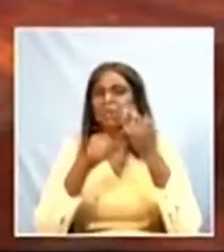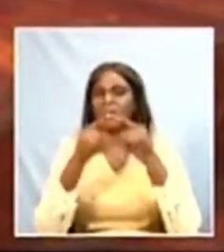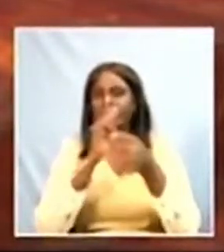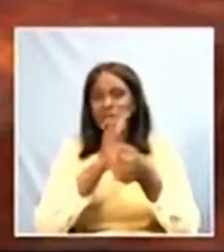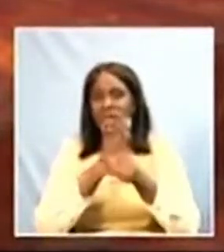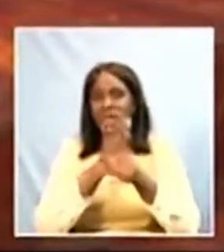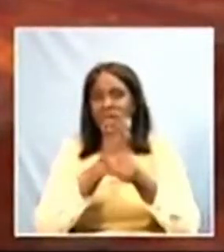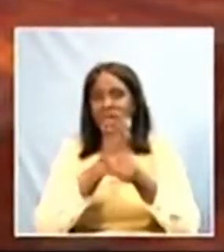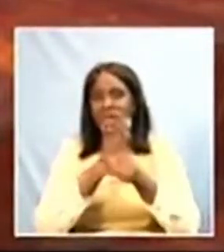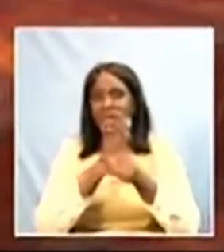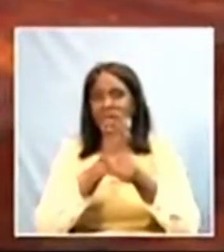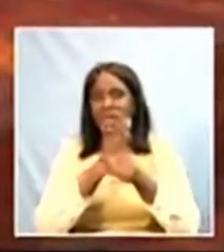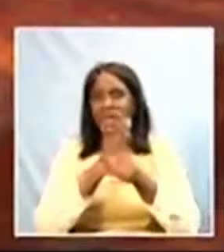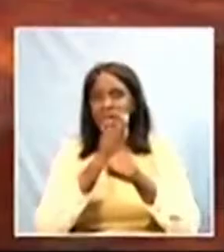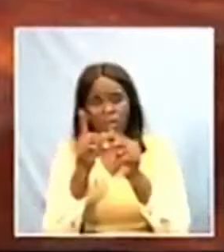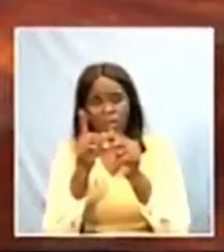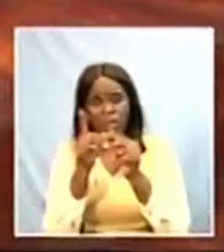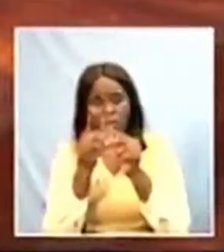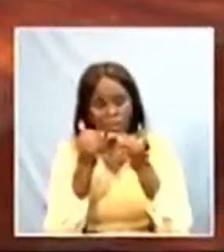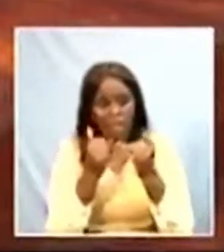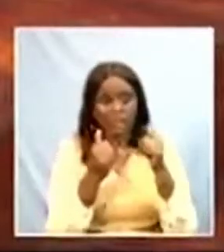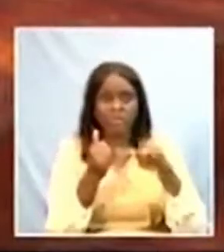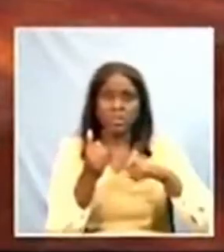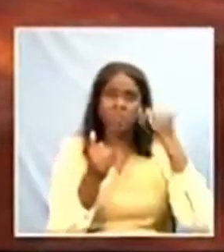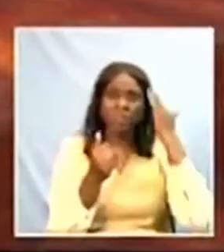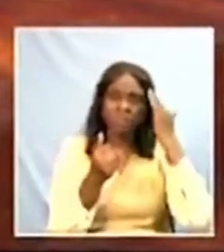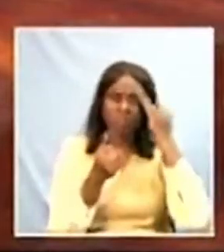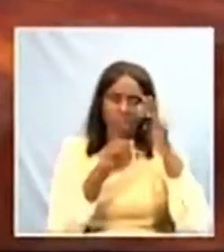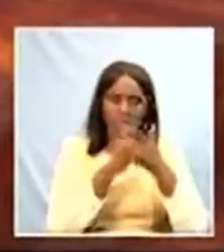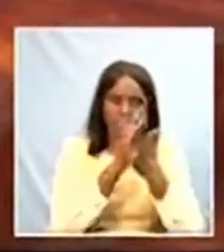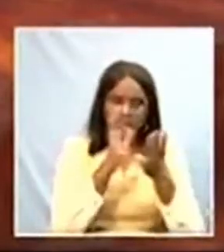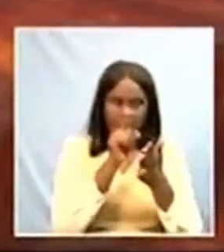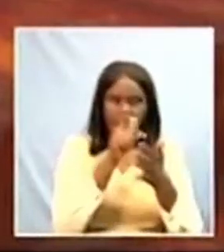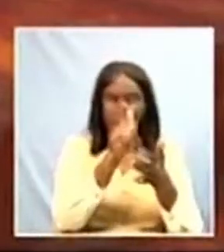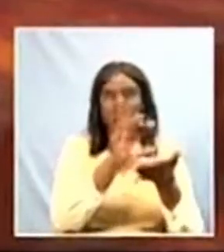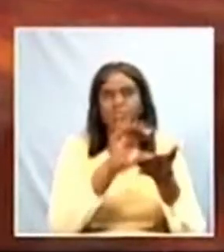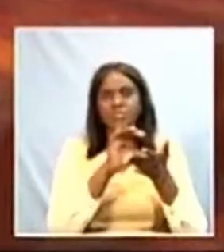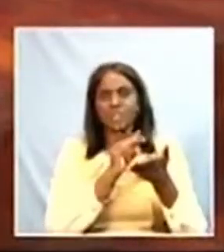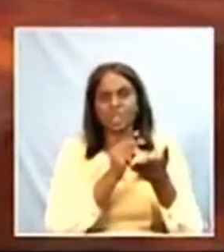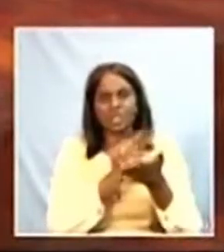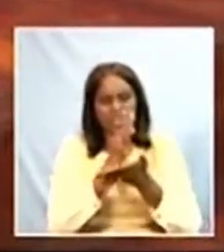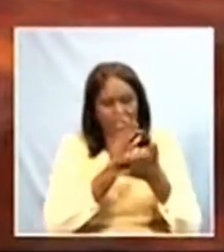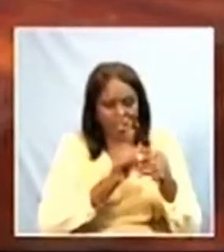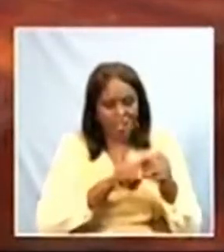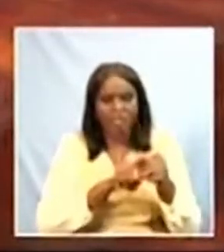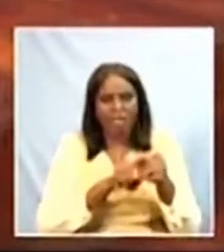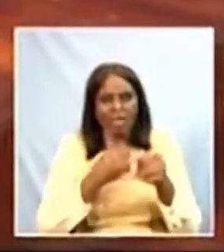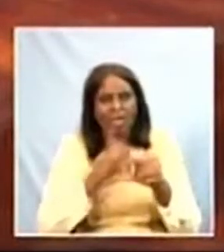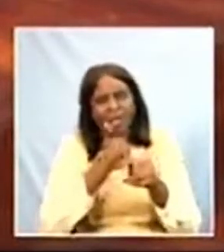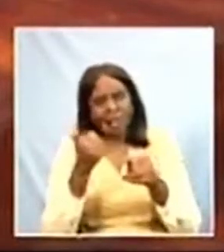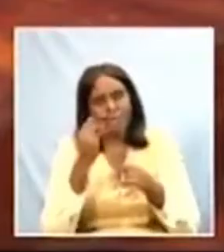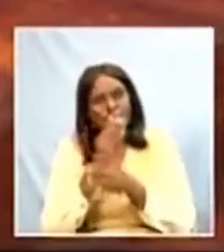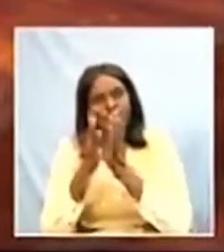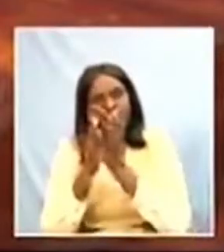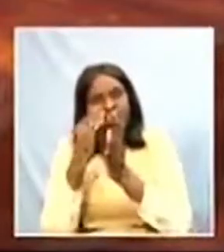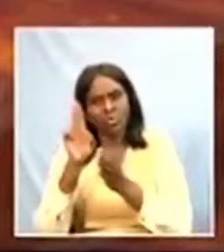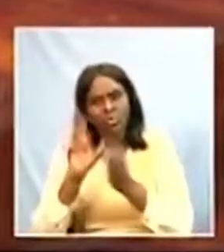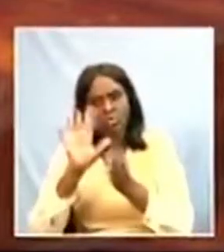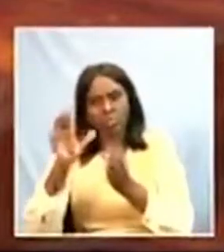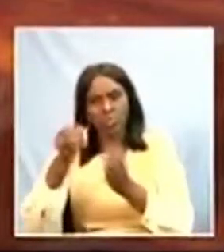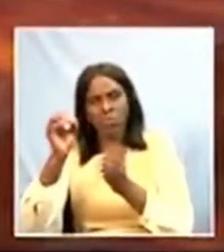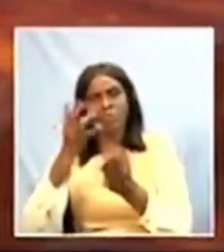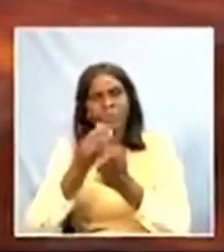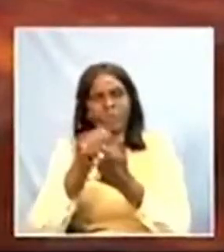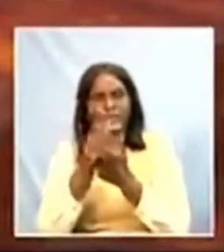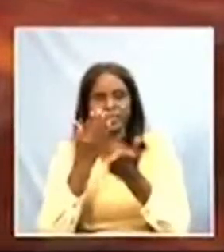doing the calculations, that's when now we know how much is owing us. Sometimes there are some other contractors who use their own money. You discover